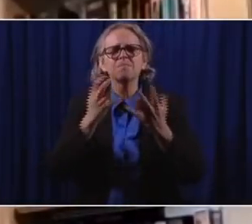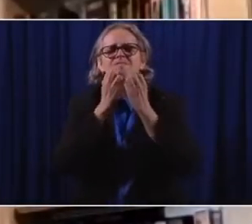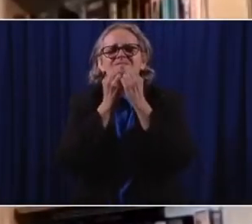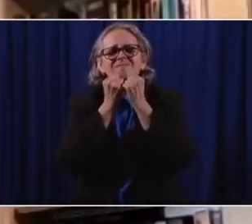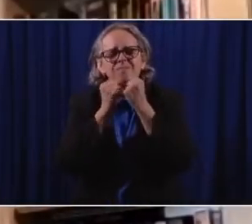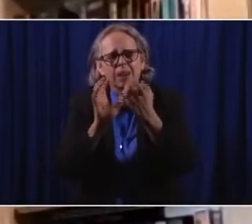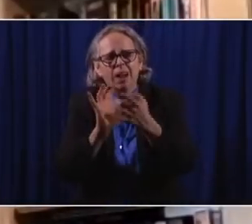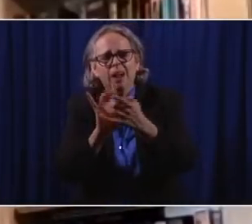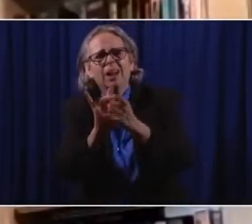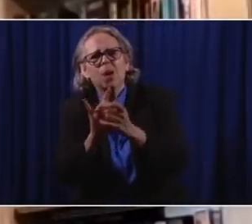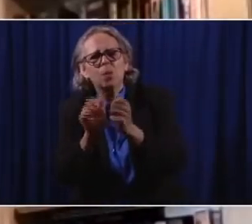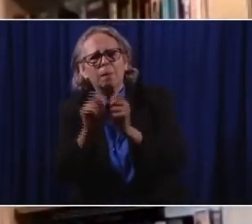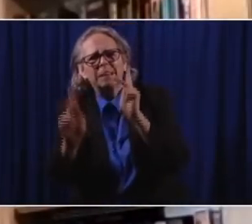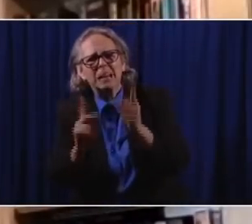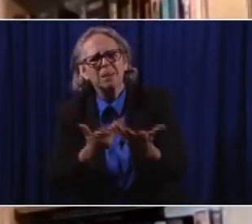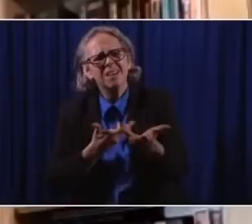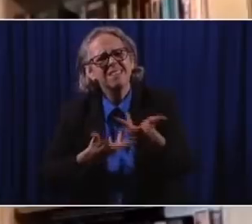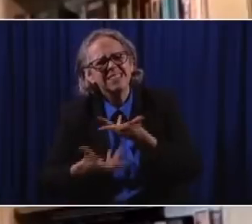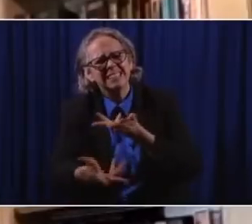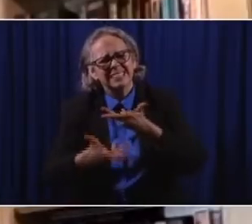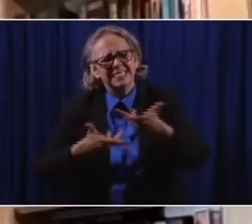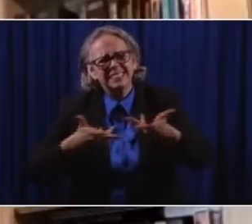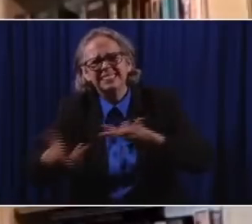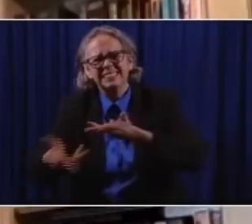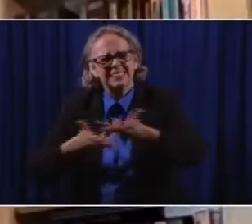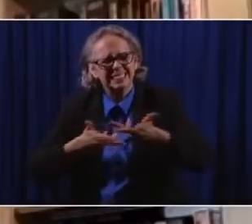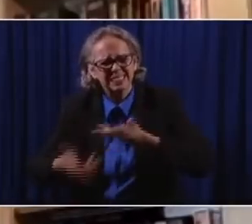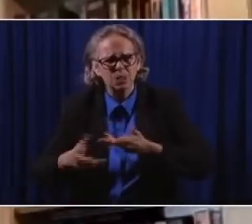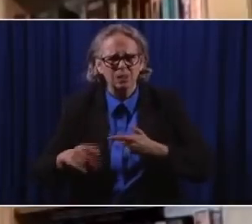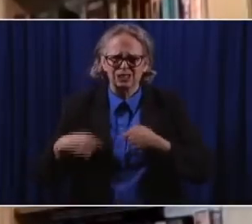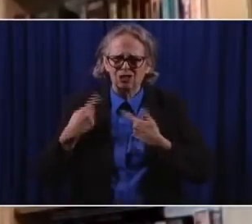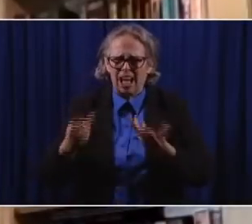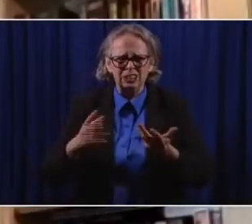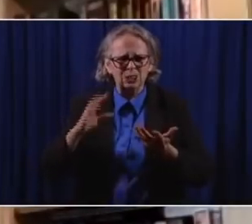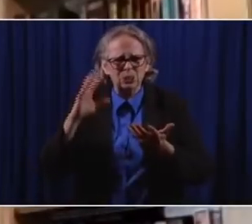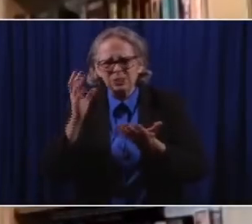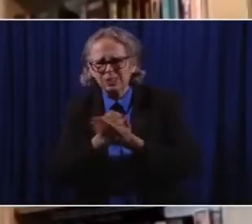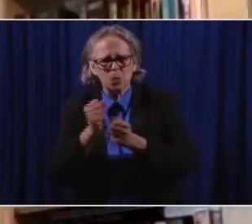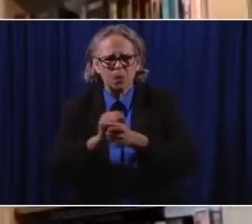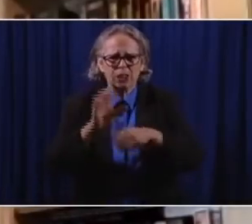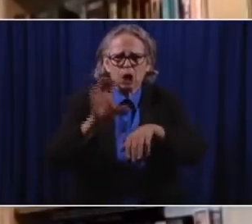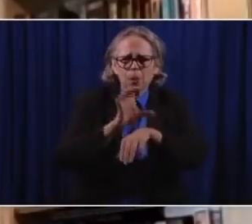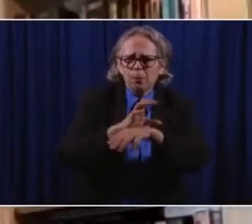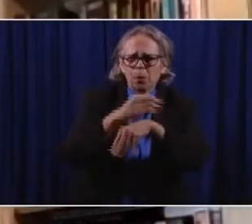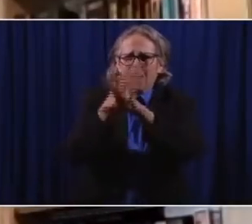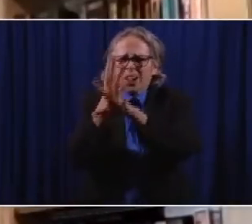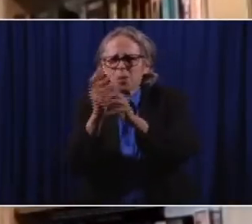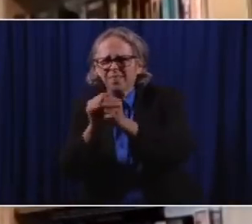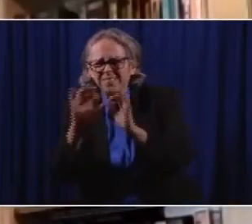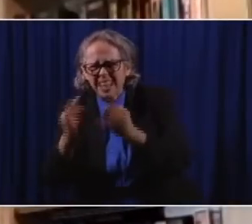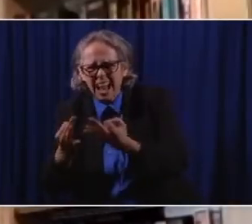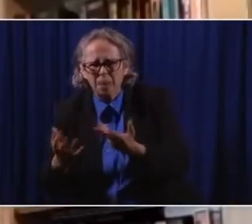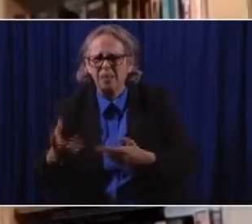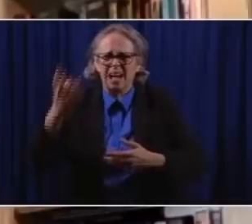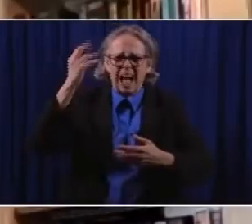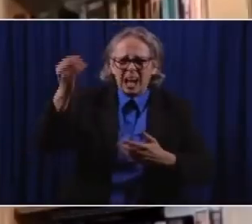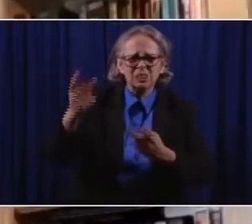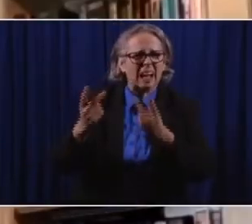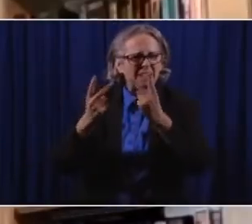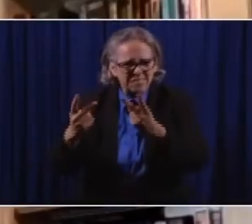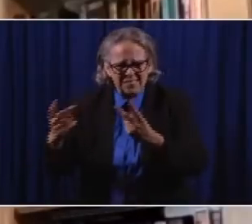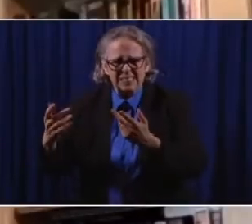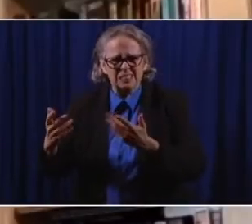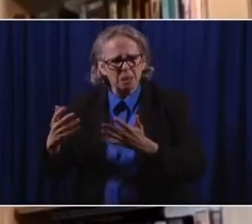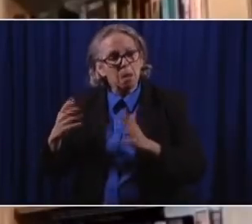essential. And yes, we've tried to do that by computer, and we've done it ultimately by outside visitation, and it's been successful. But we